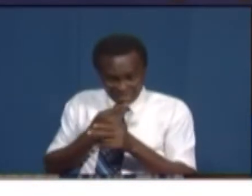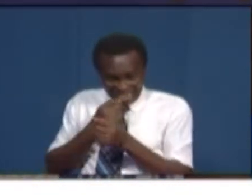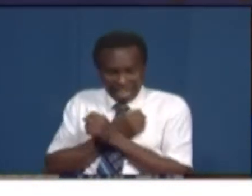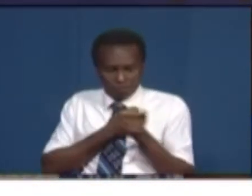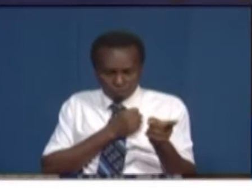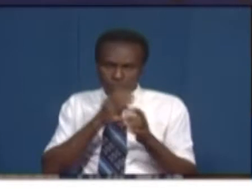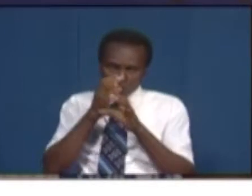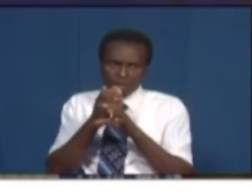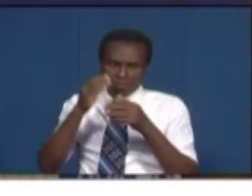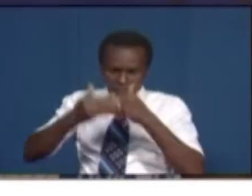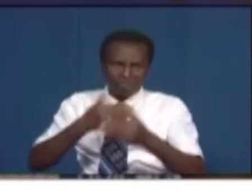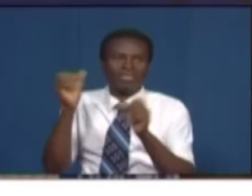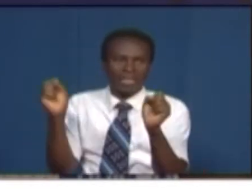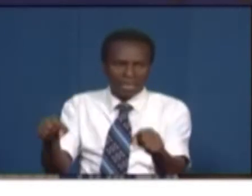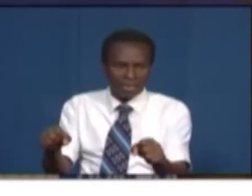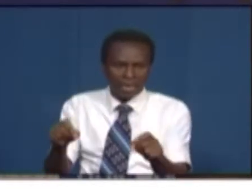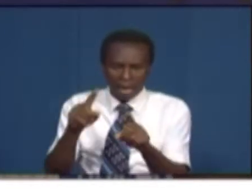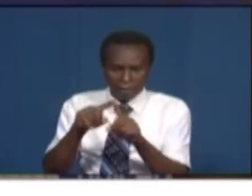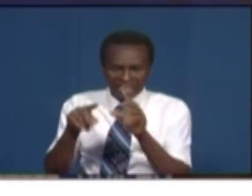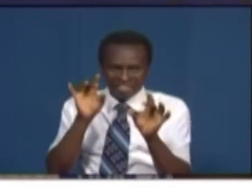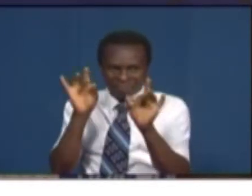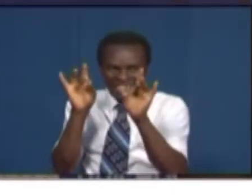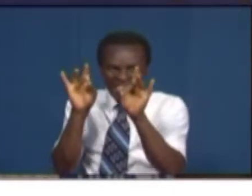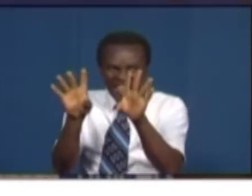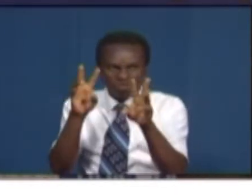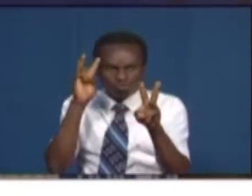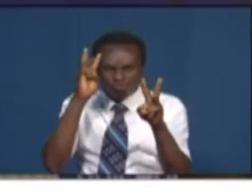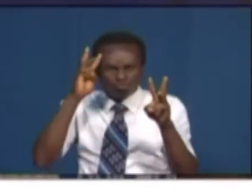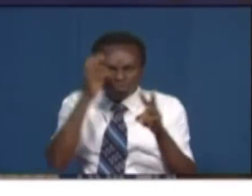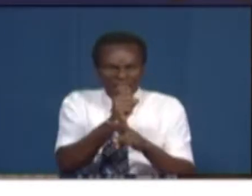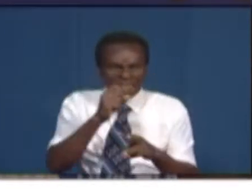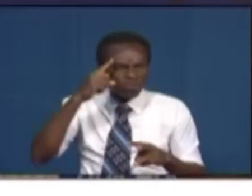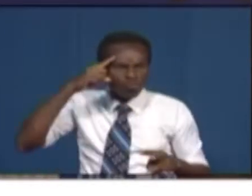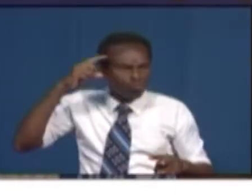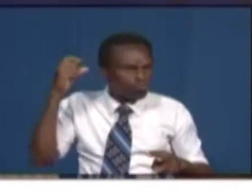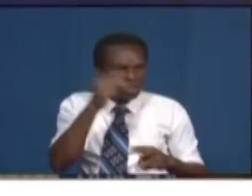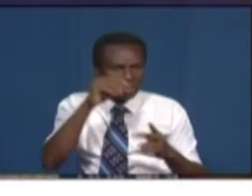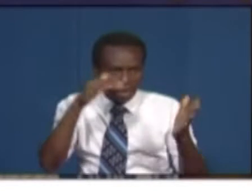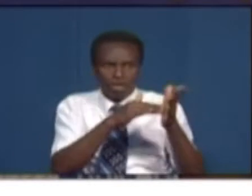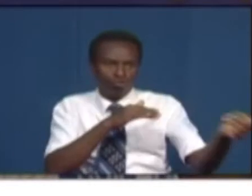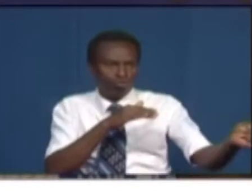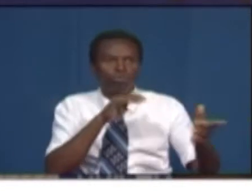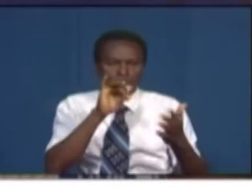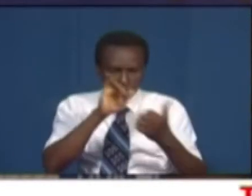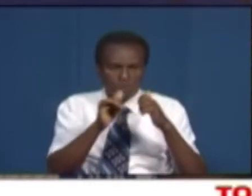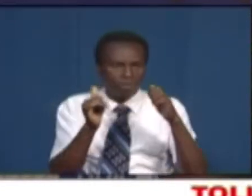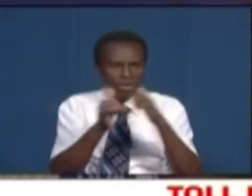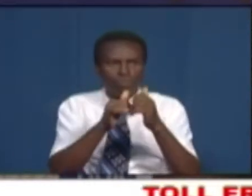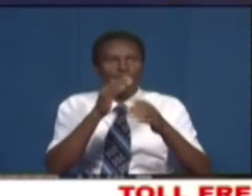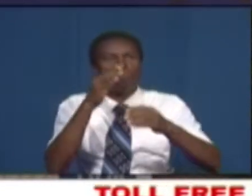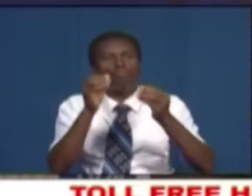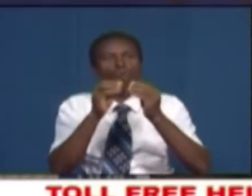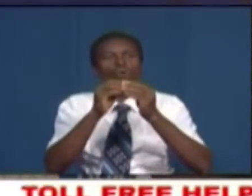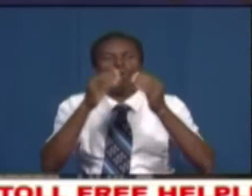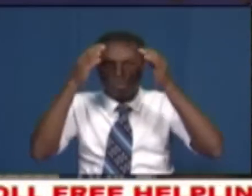if it becomes the usual wickedness and unfriendly behavior, then definitely it's going to be a